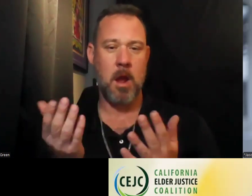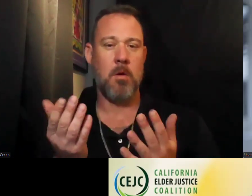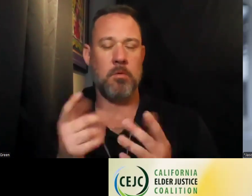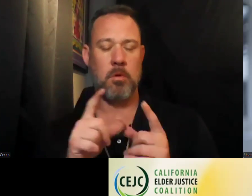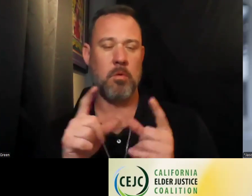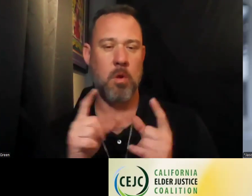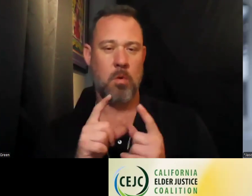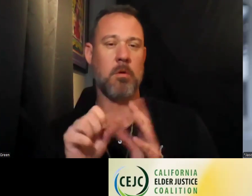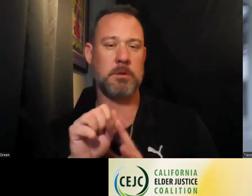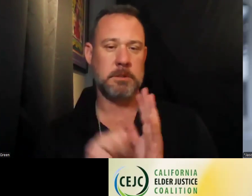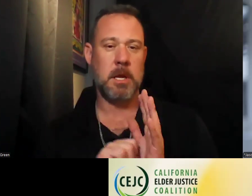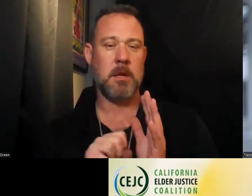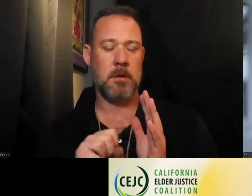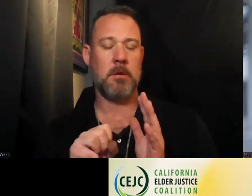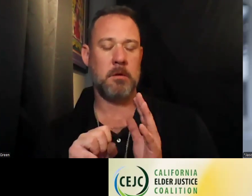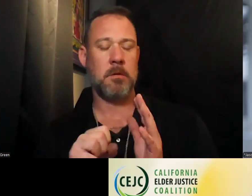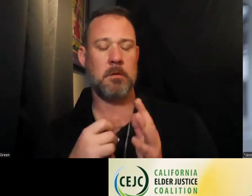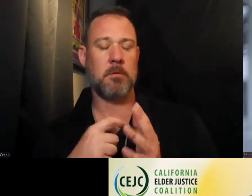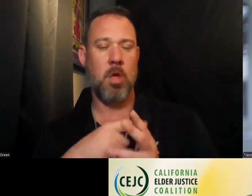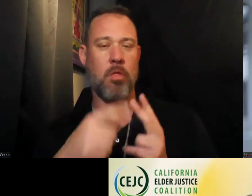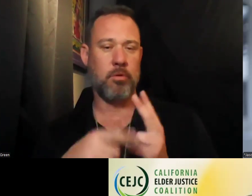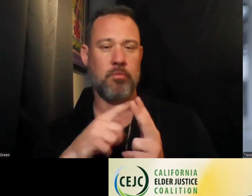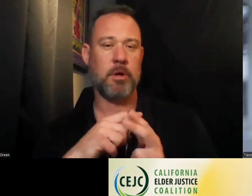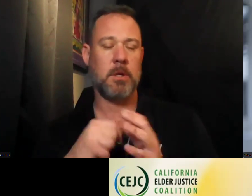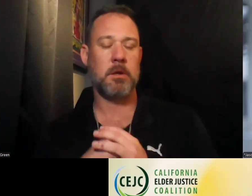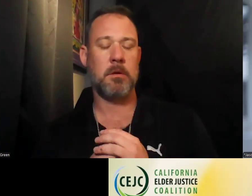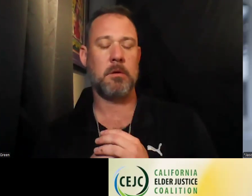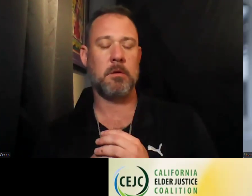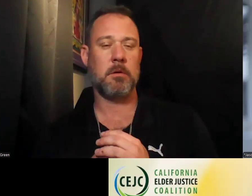local, state, and federal, I mean, all three federal system as well.